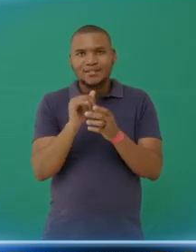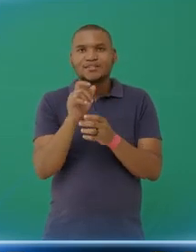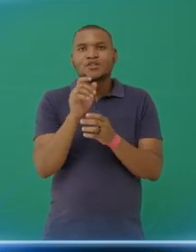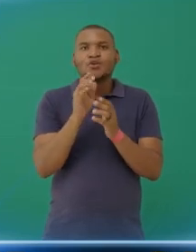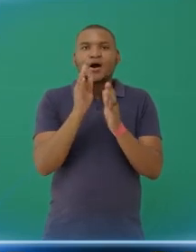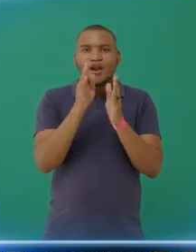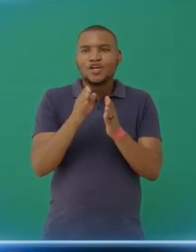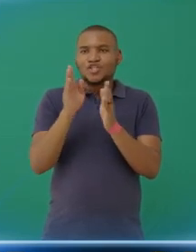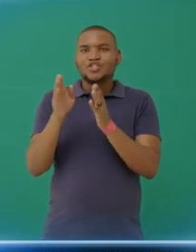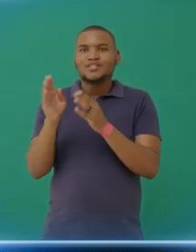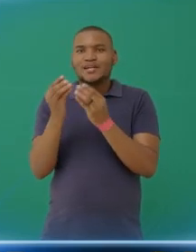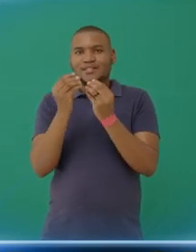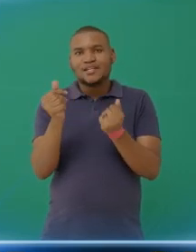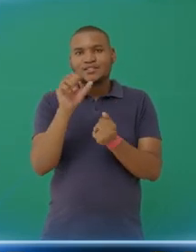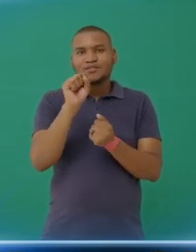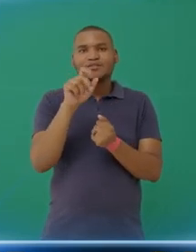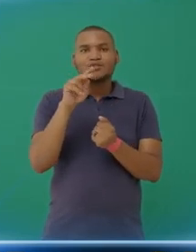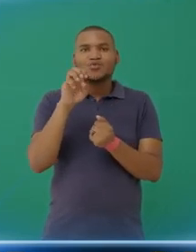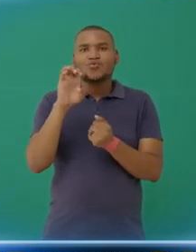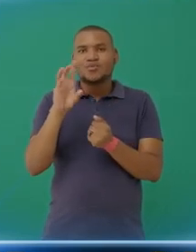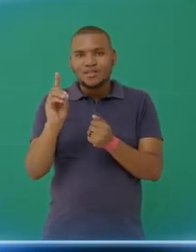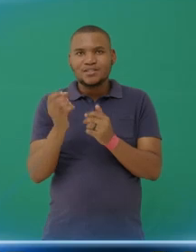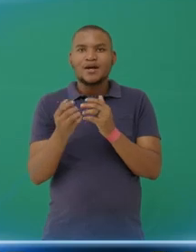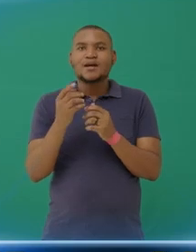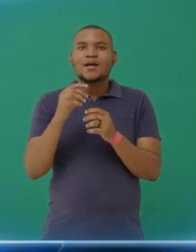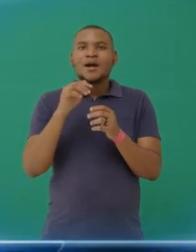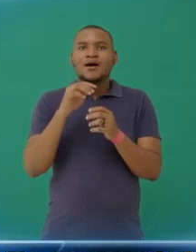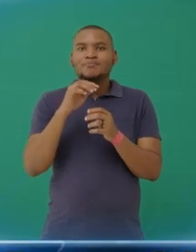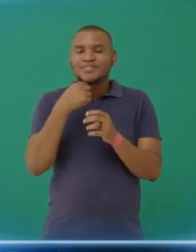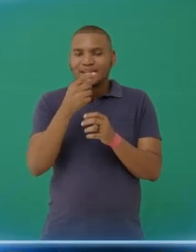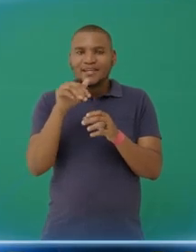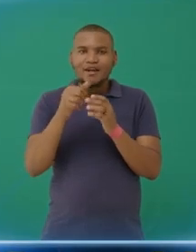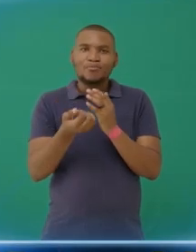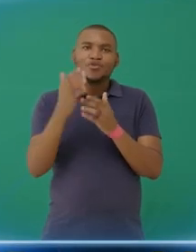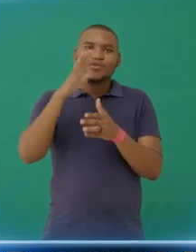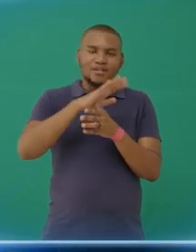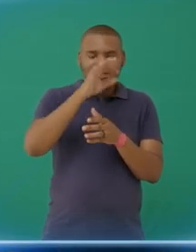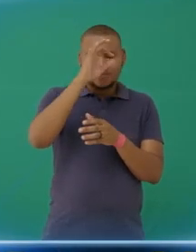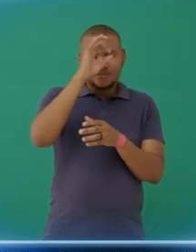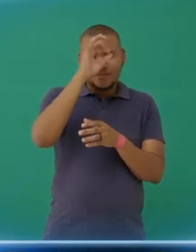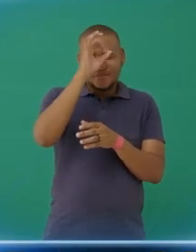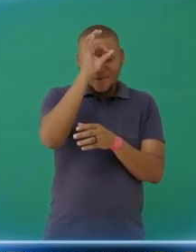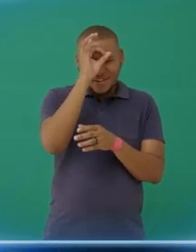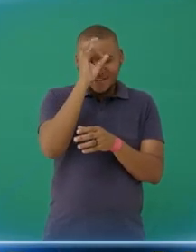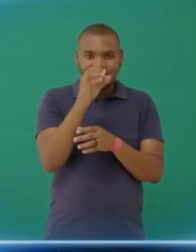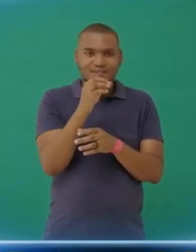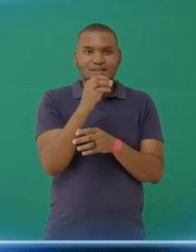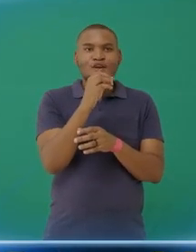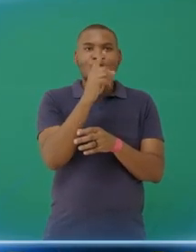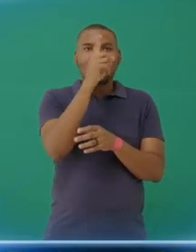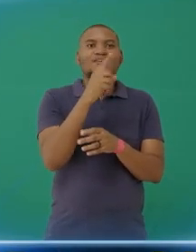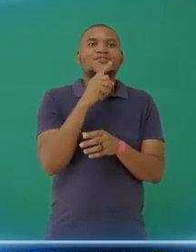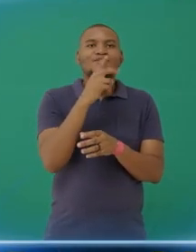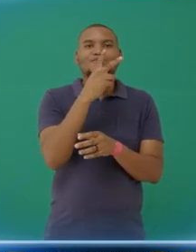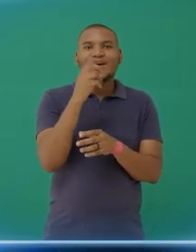When I talk about skewed allocations, we are seeing in our priority areas where we have one officer for every 1,200